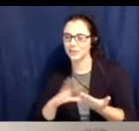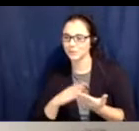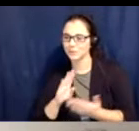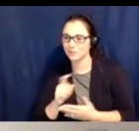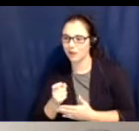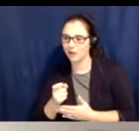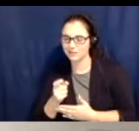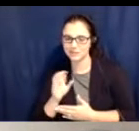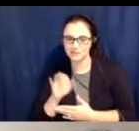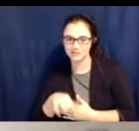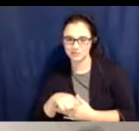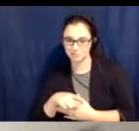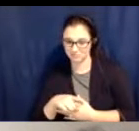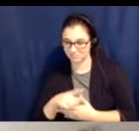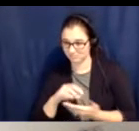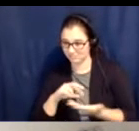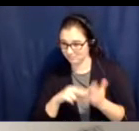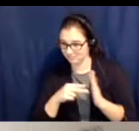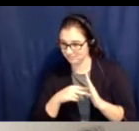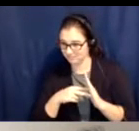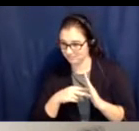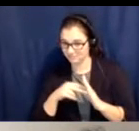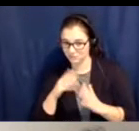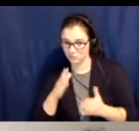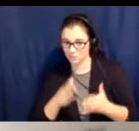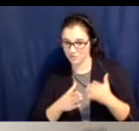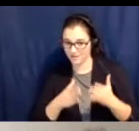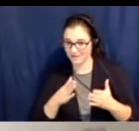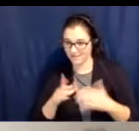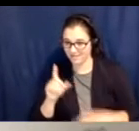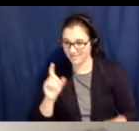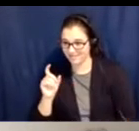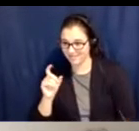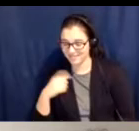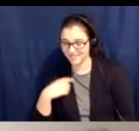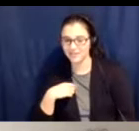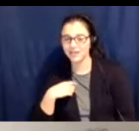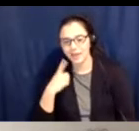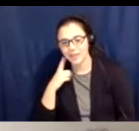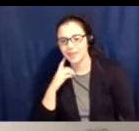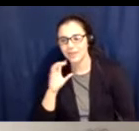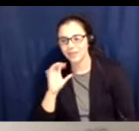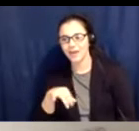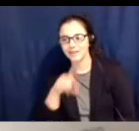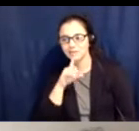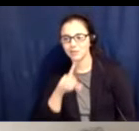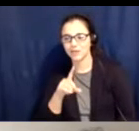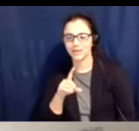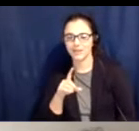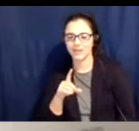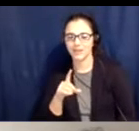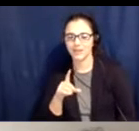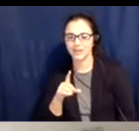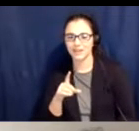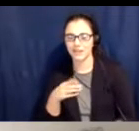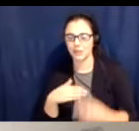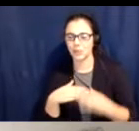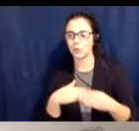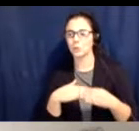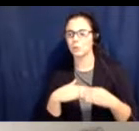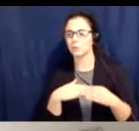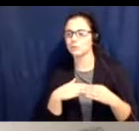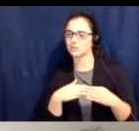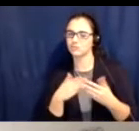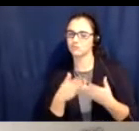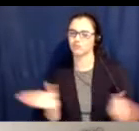that make it robotics? I think it's a very loose Yeah. interpretation of what that is.